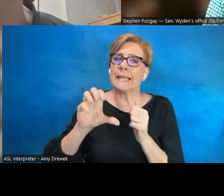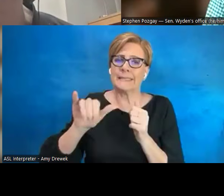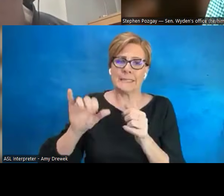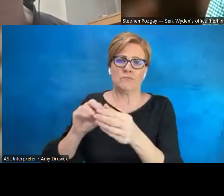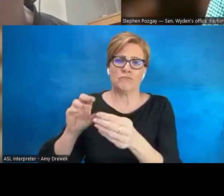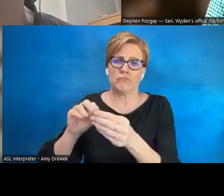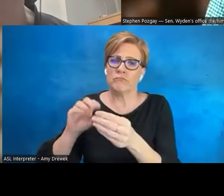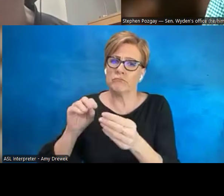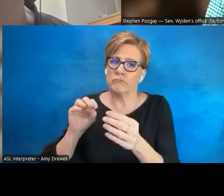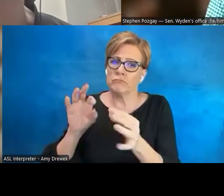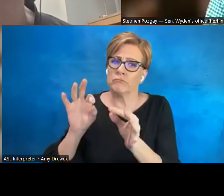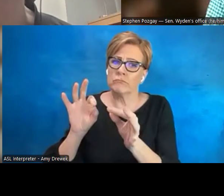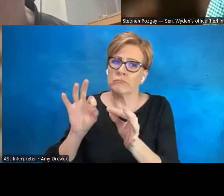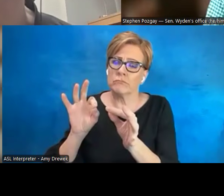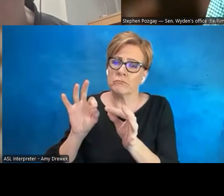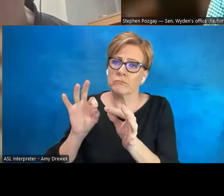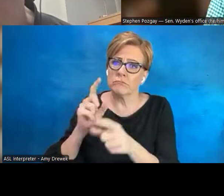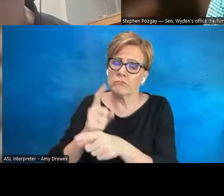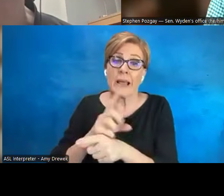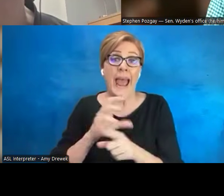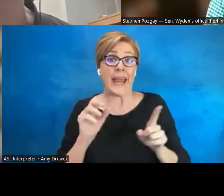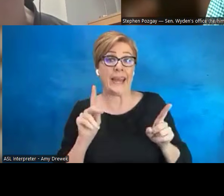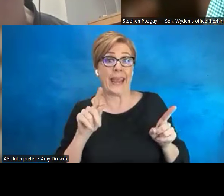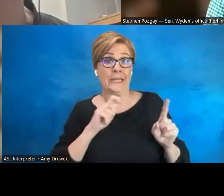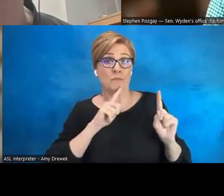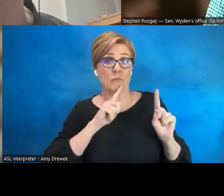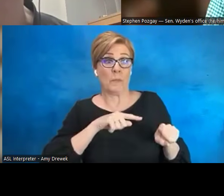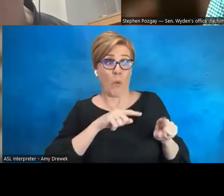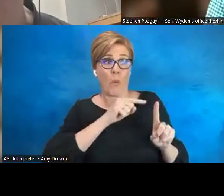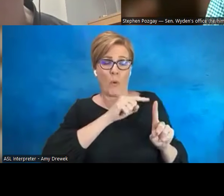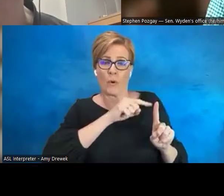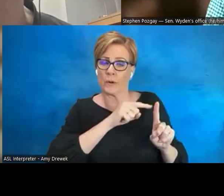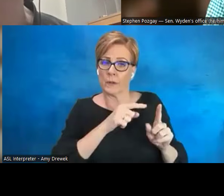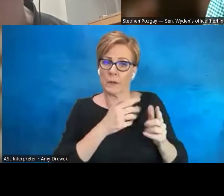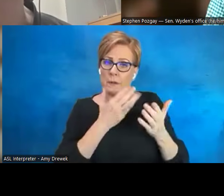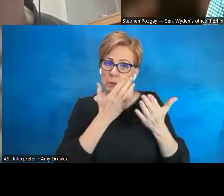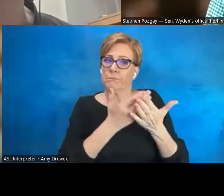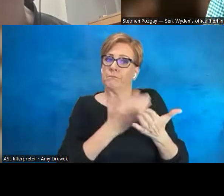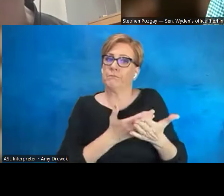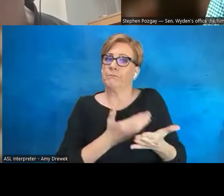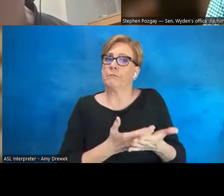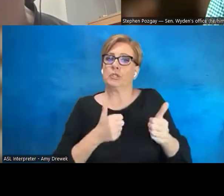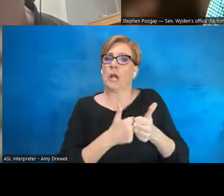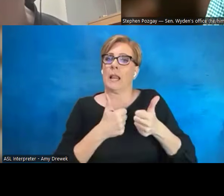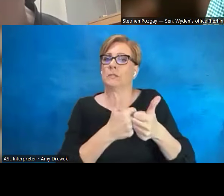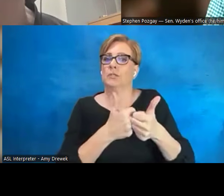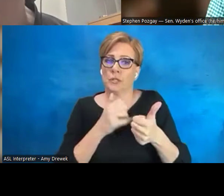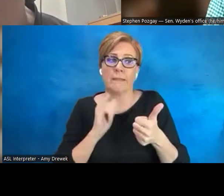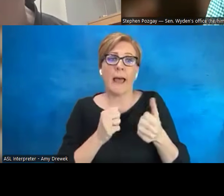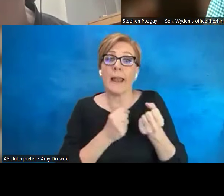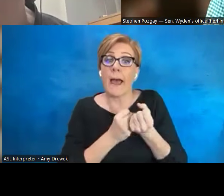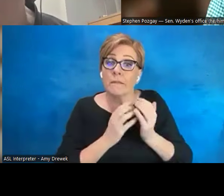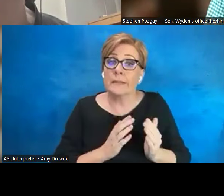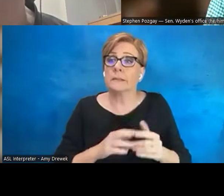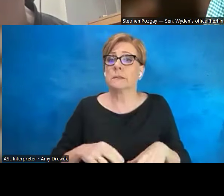report reflected very accurately the challenges that claimants and advocates face,